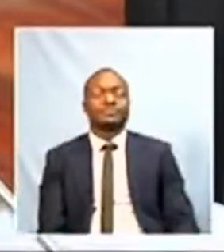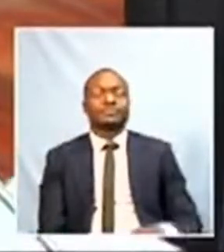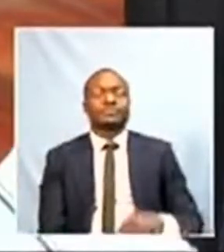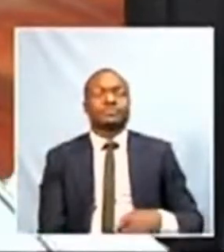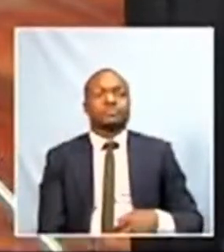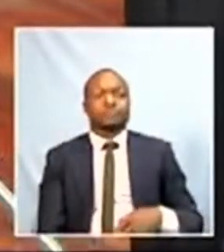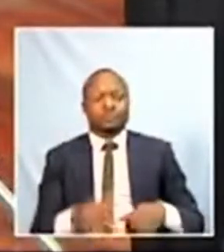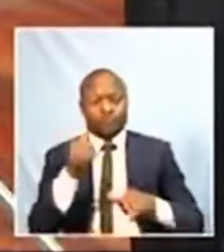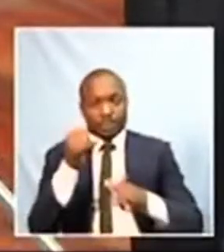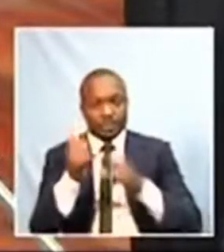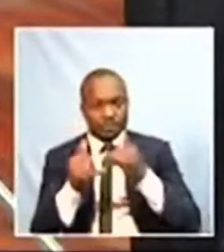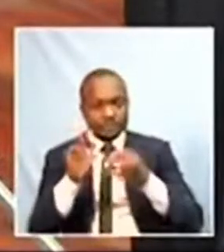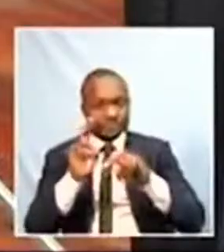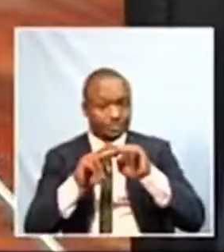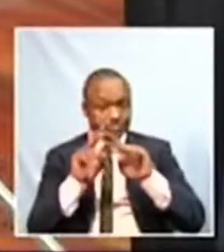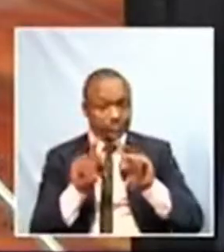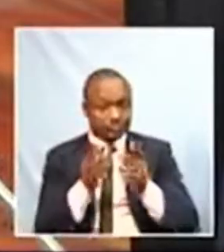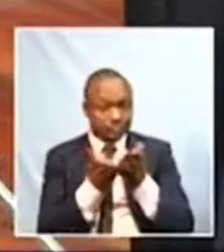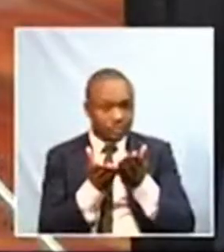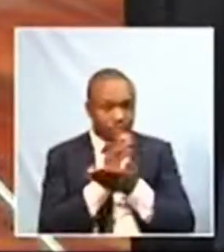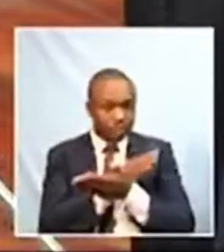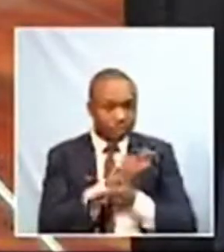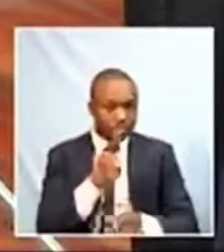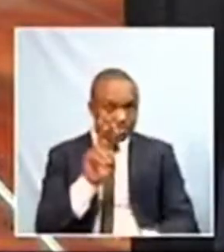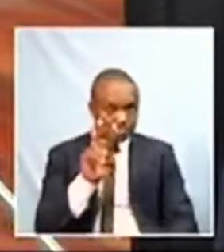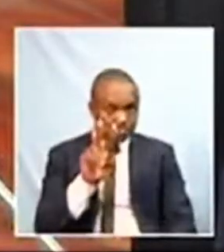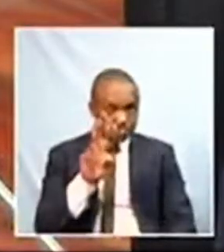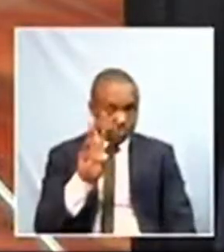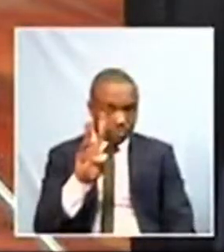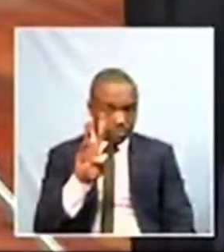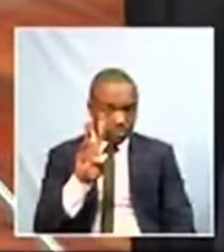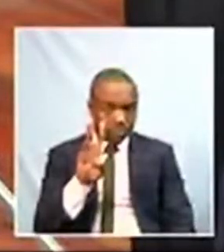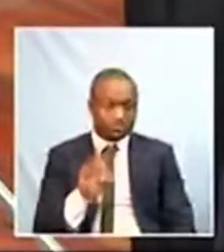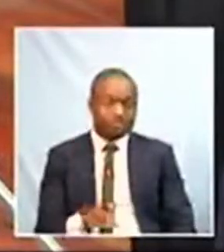And the last one, Chair, on page 26.